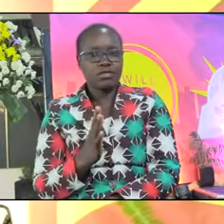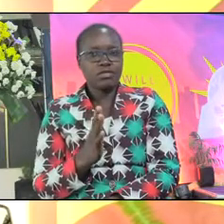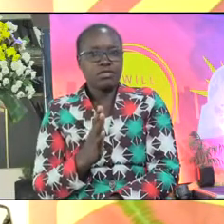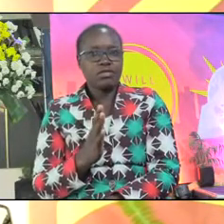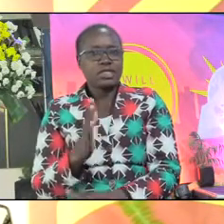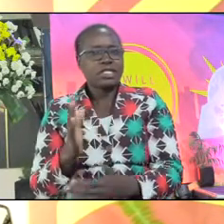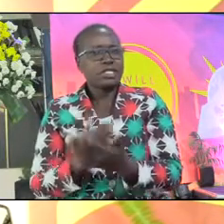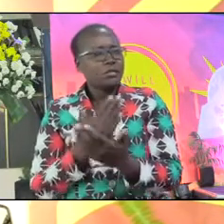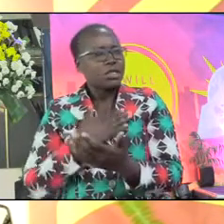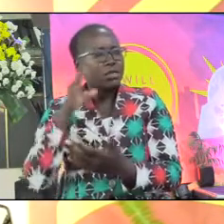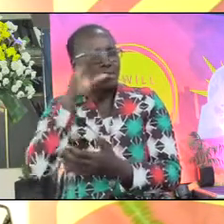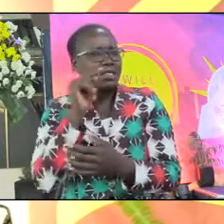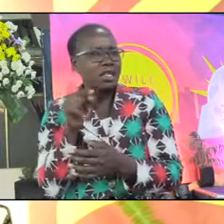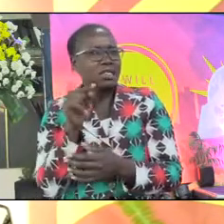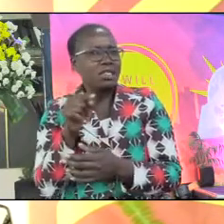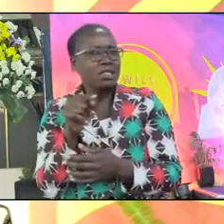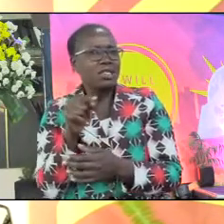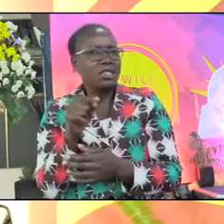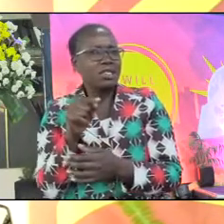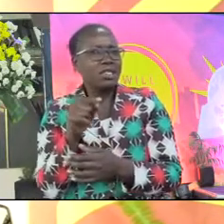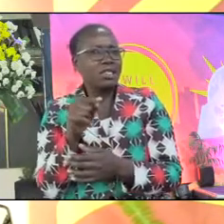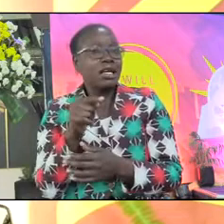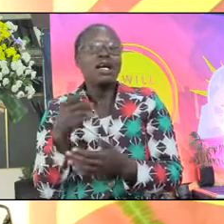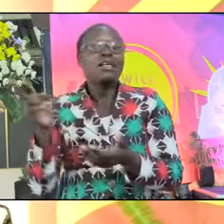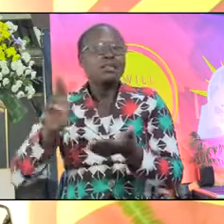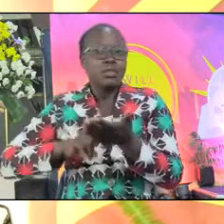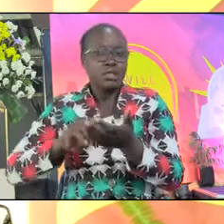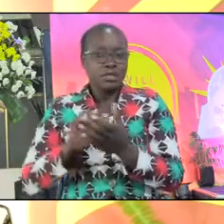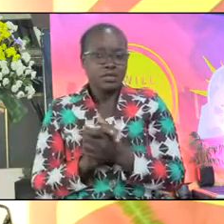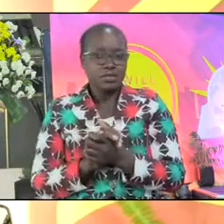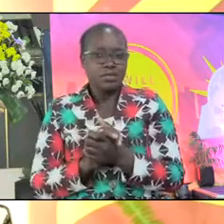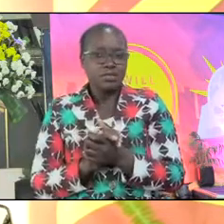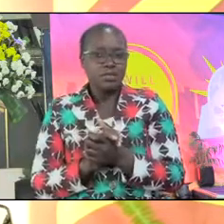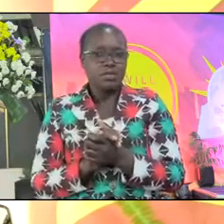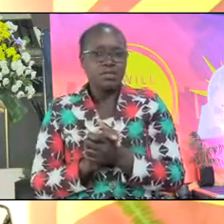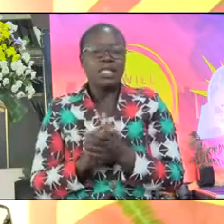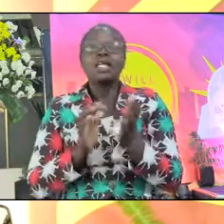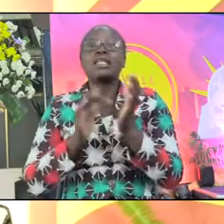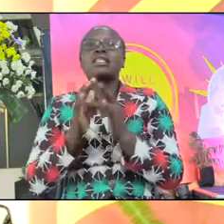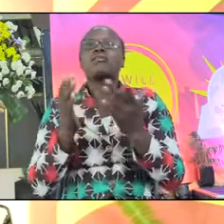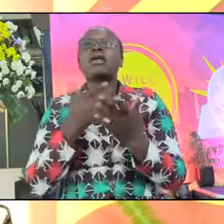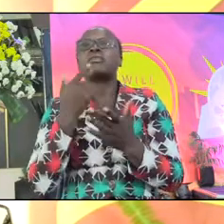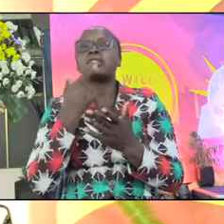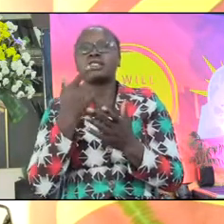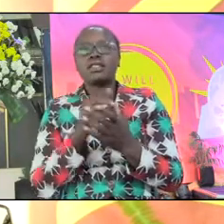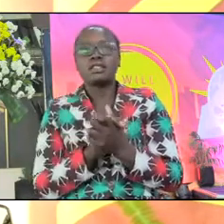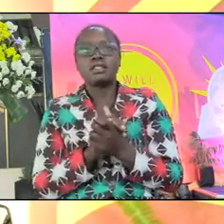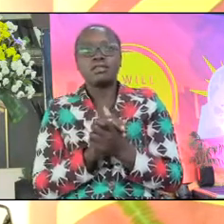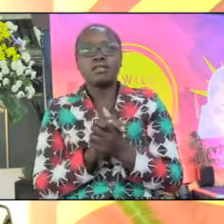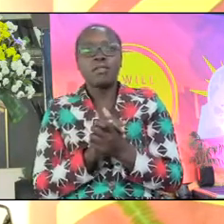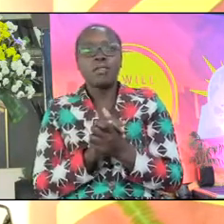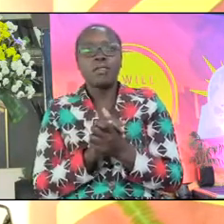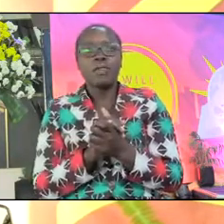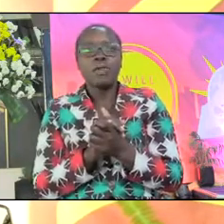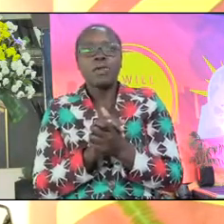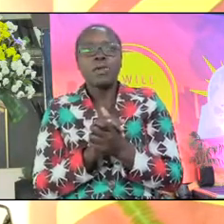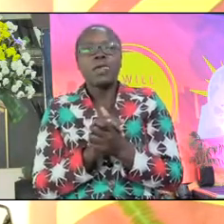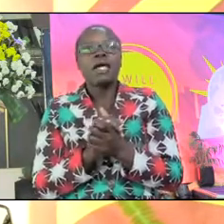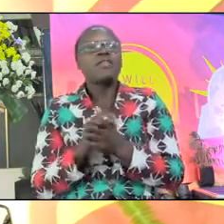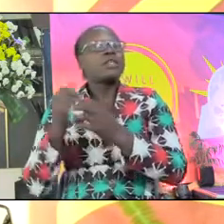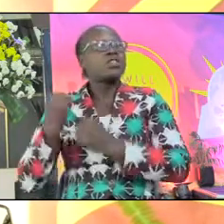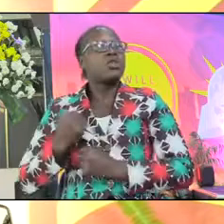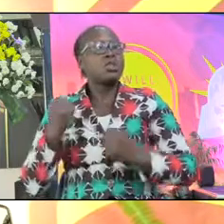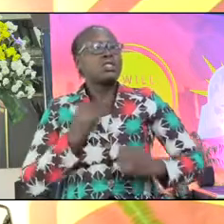Did somebody miss that? Went over somebody's head. I'll say it again. The Bible says that the